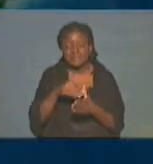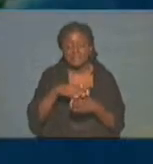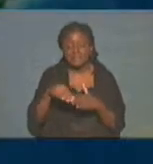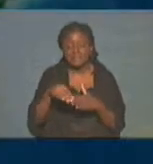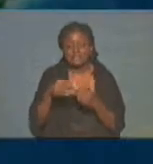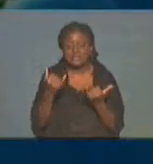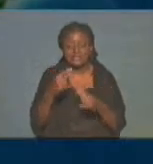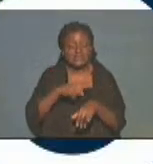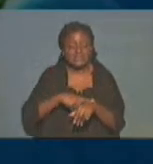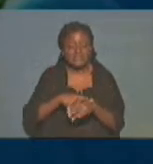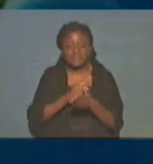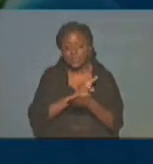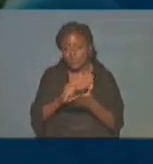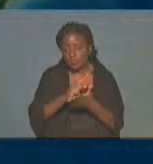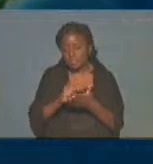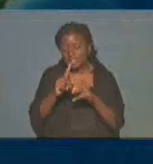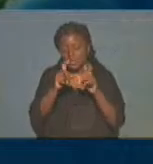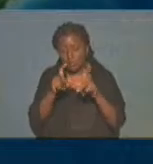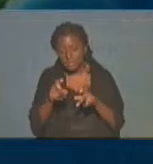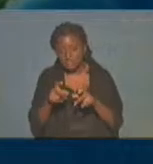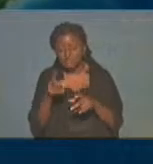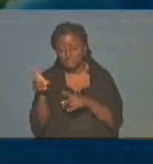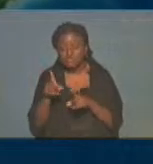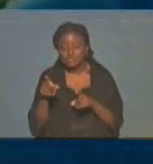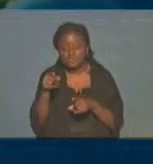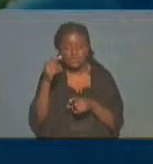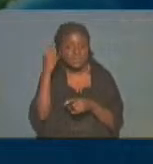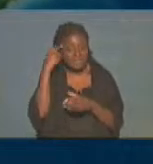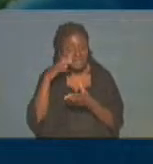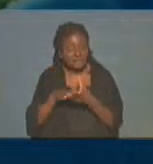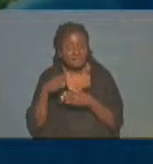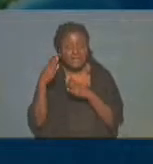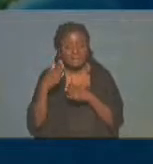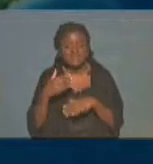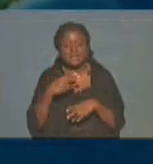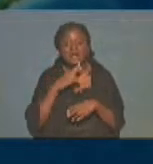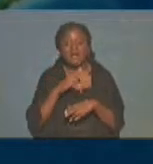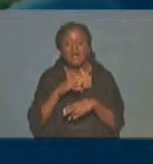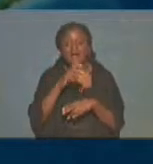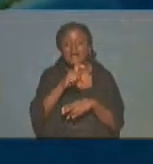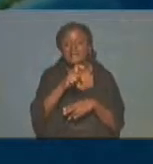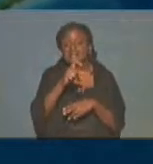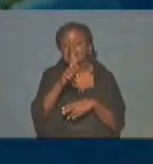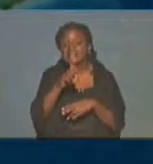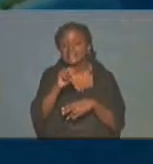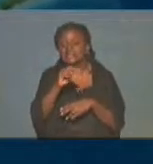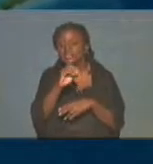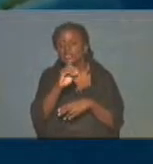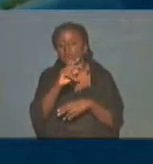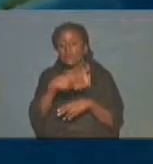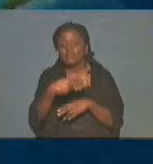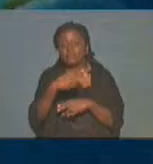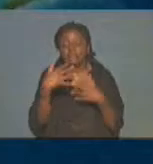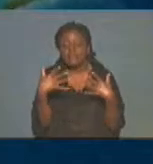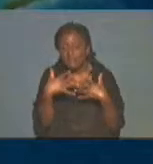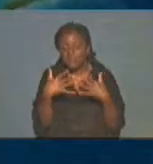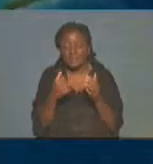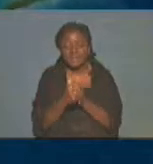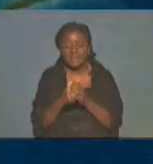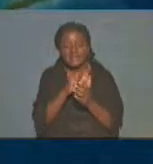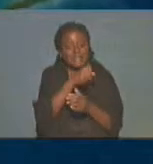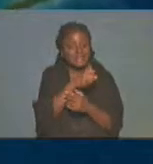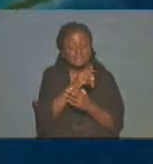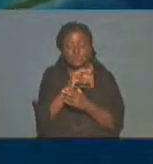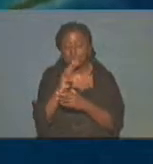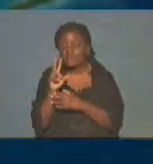weekly poll question. And this week we're asking, do you believe Bahamians are xenophobic? yes or no. To